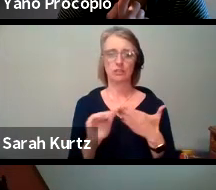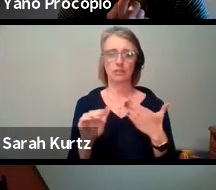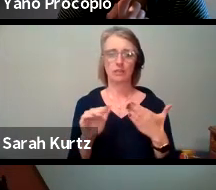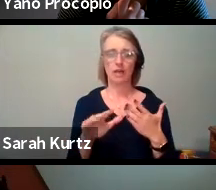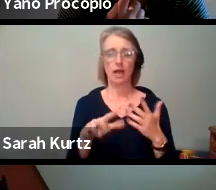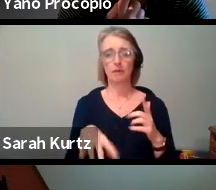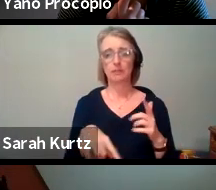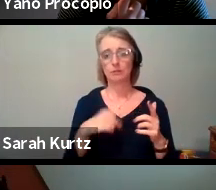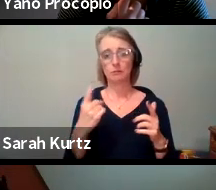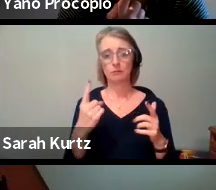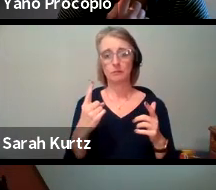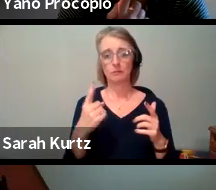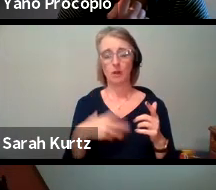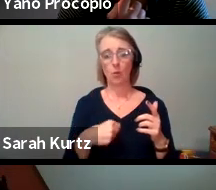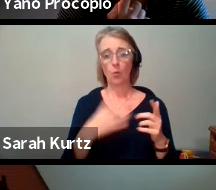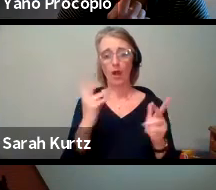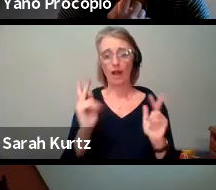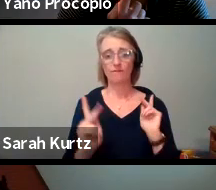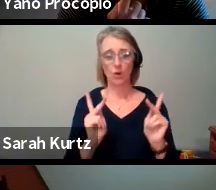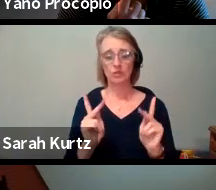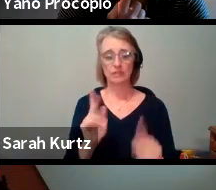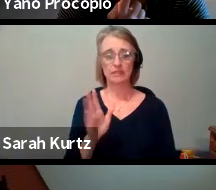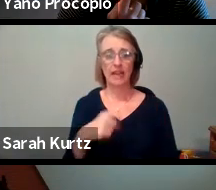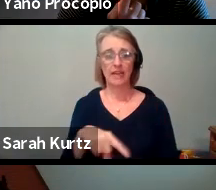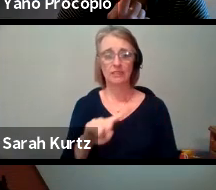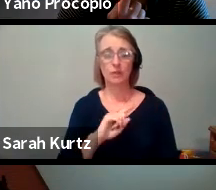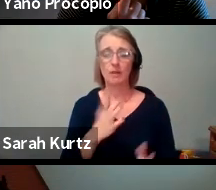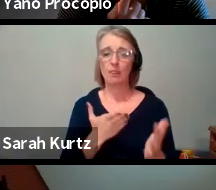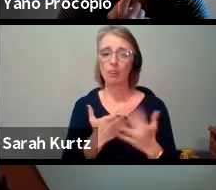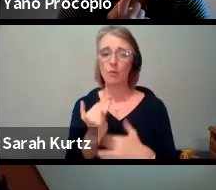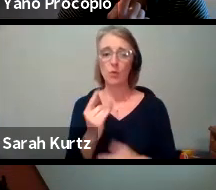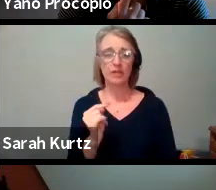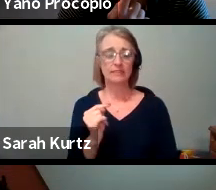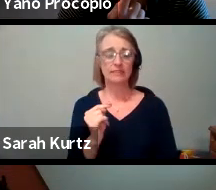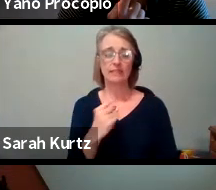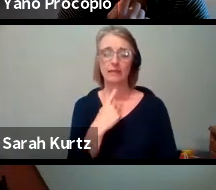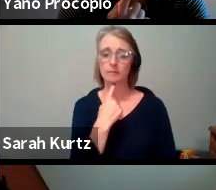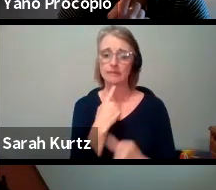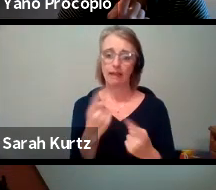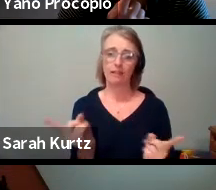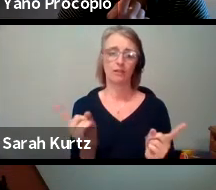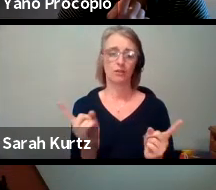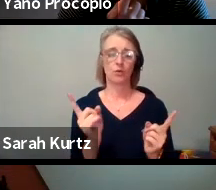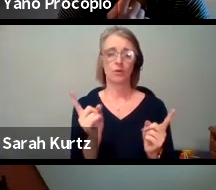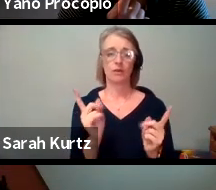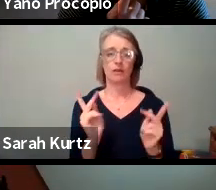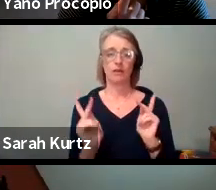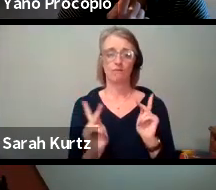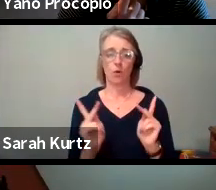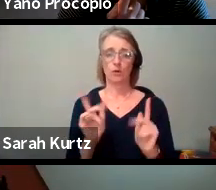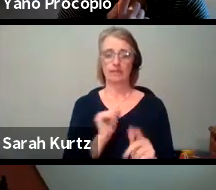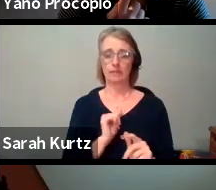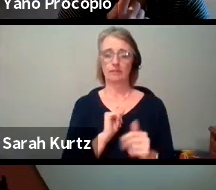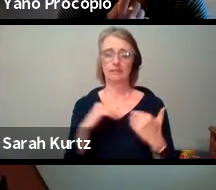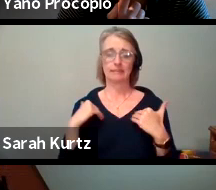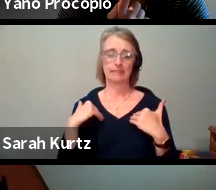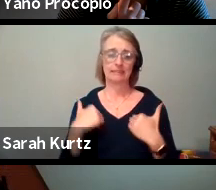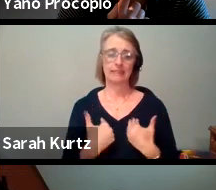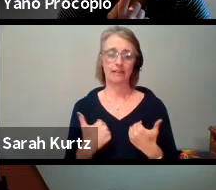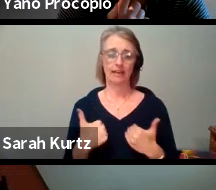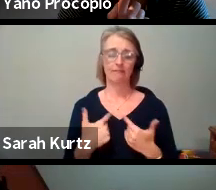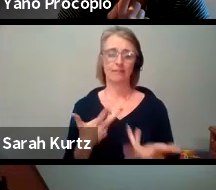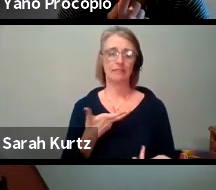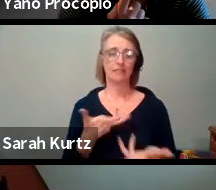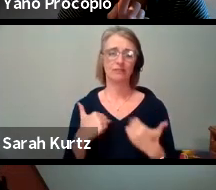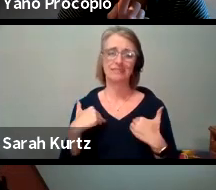folks. And guys, we've been through this. I'm telling you that folks like myself are tired of having these